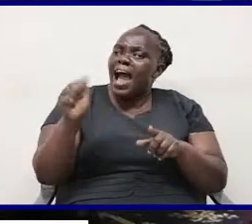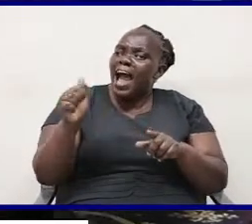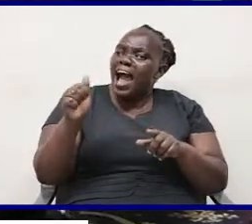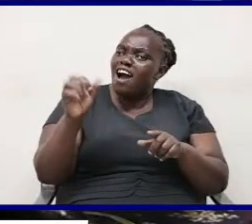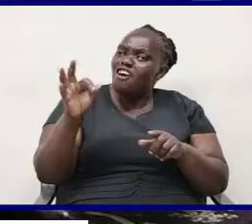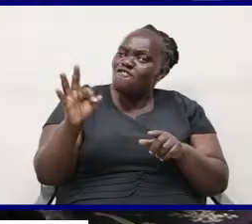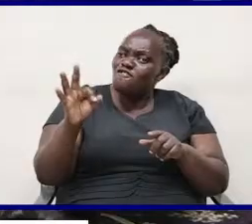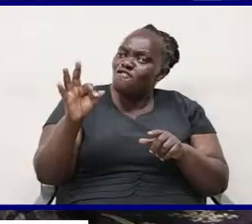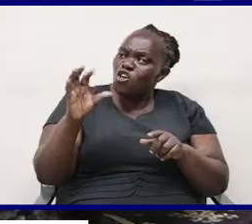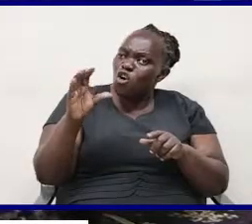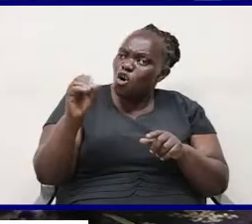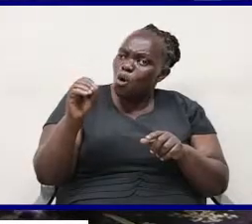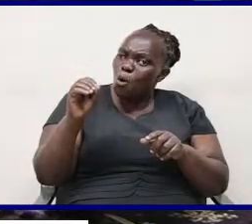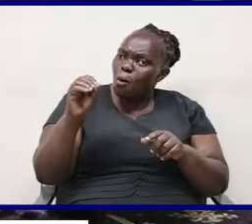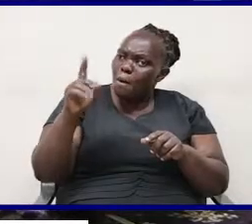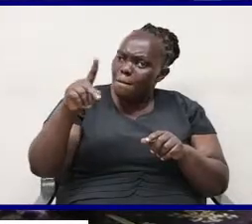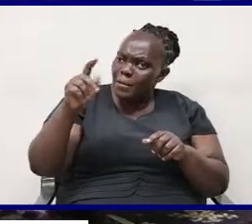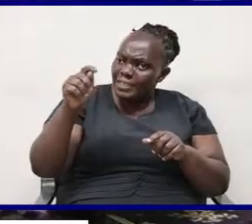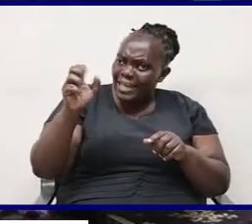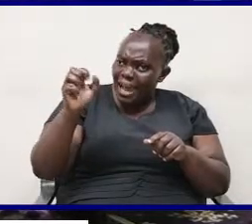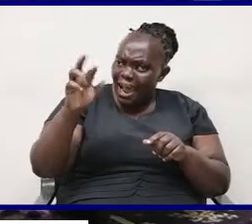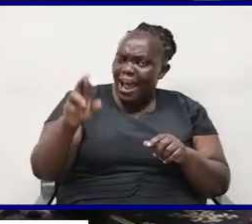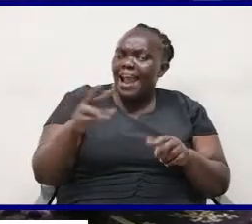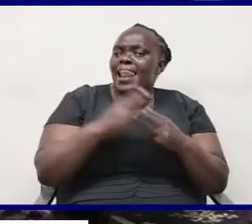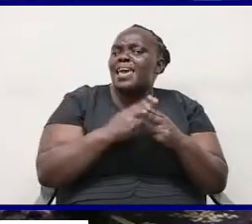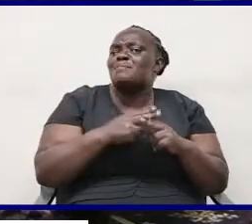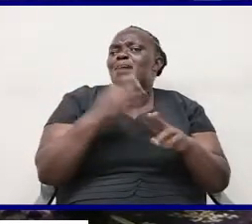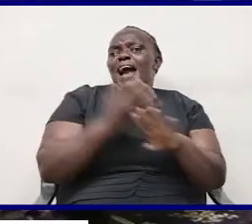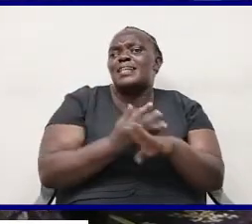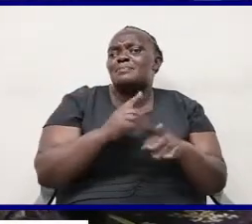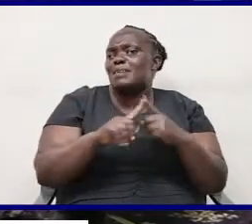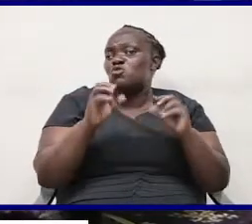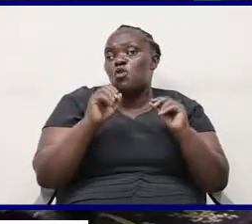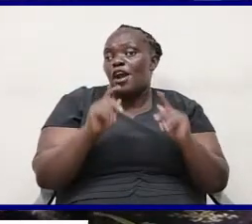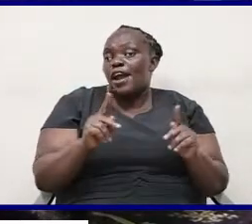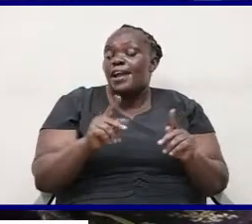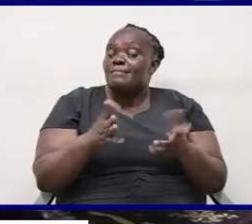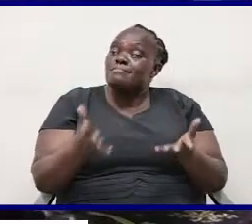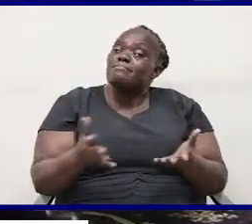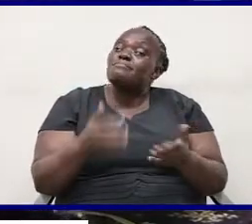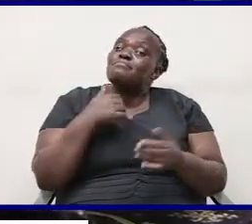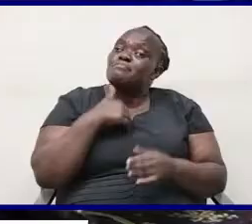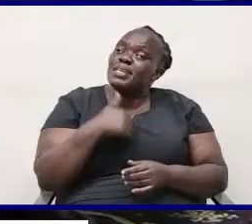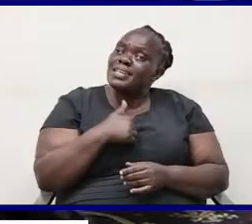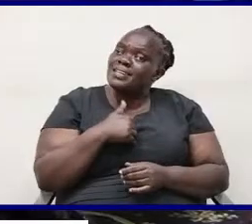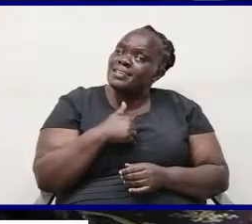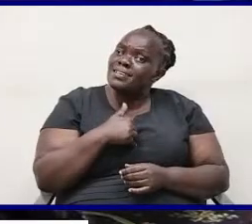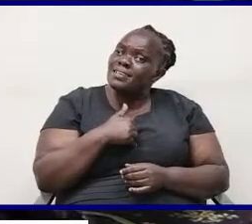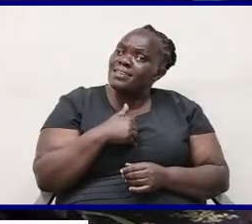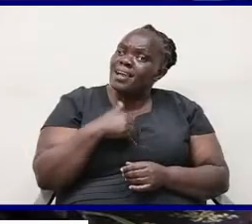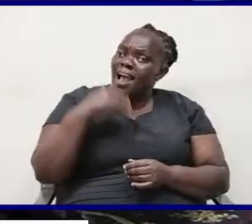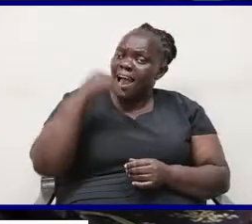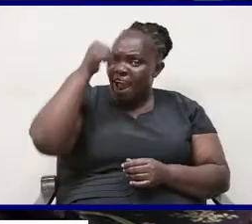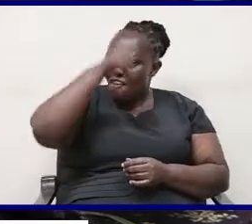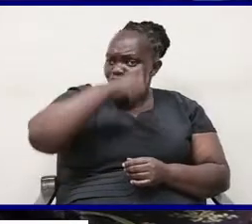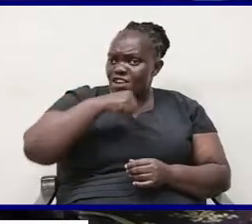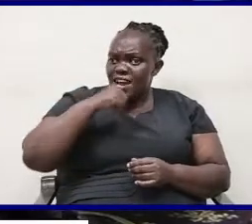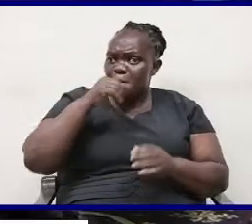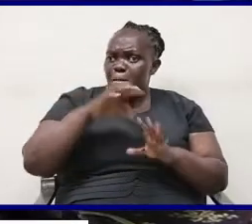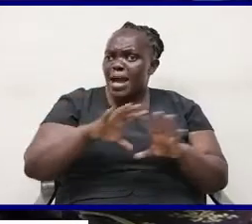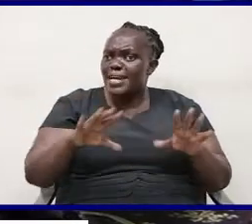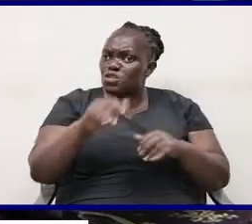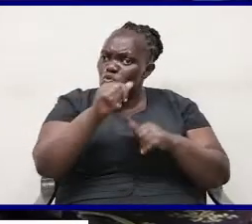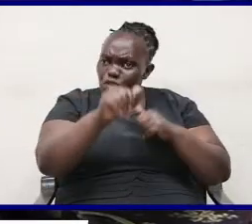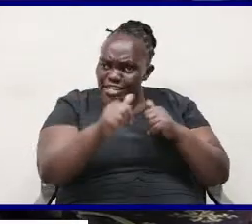AFCOFTA. AFCOFTA, because people can easily pronounce the name AFCOFTA. So now which African markets,